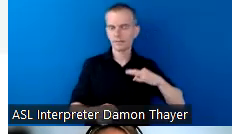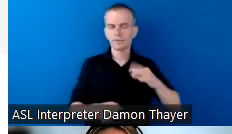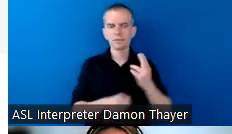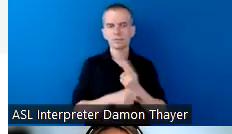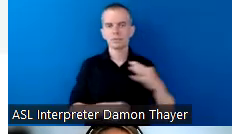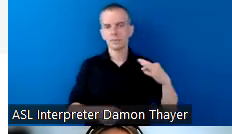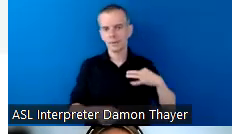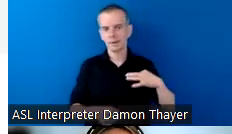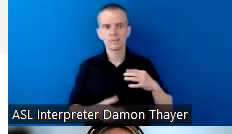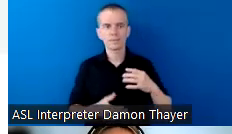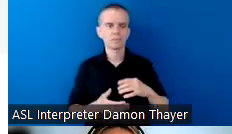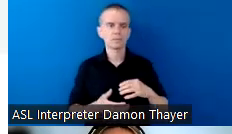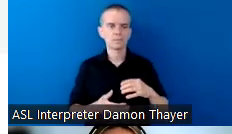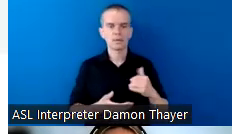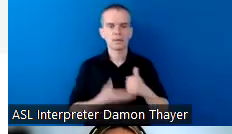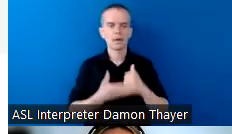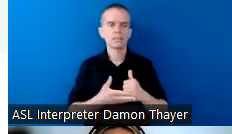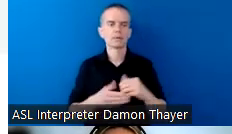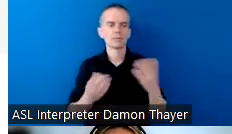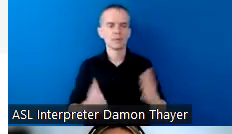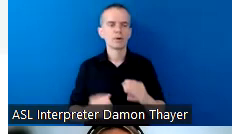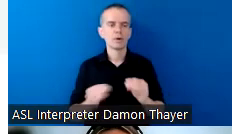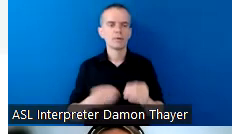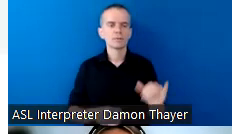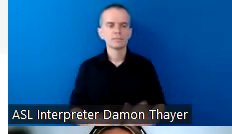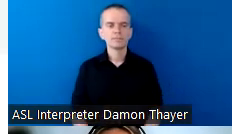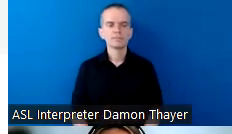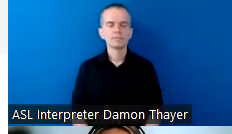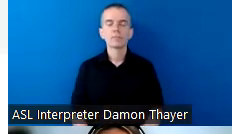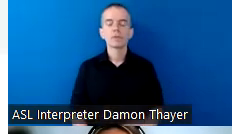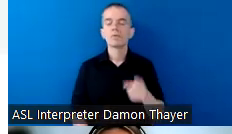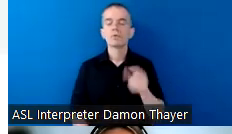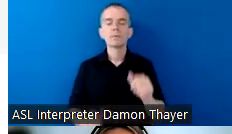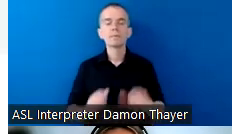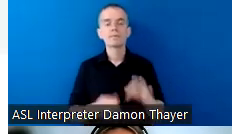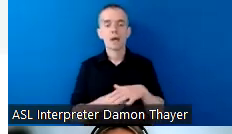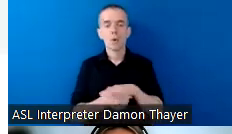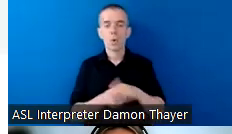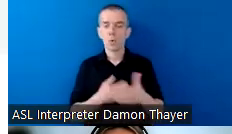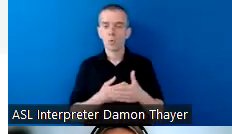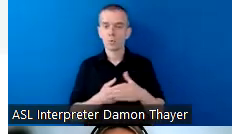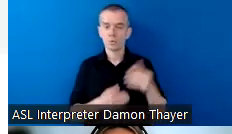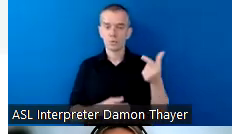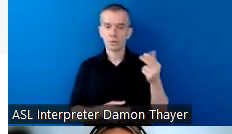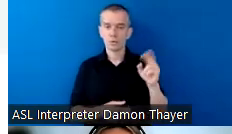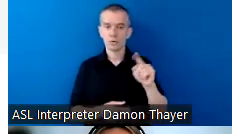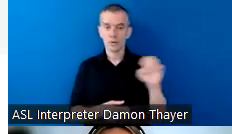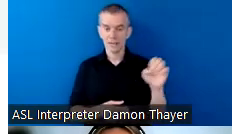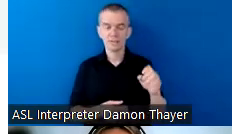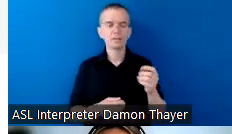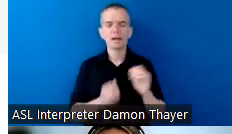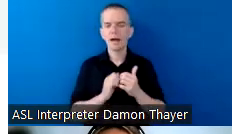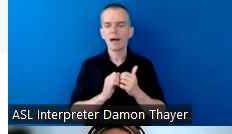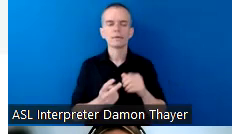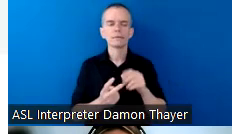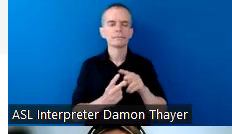provider offices as well. For you to find a local grantee, we have a couple of resources. We have our